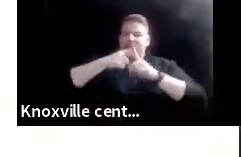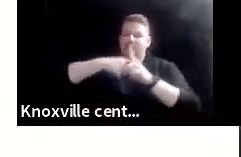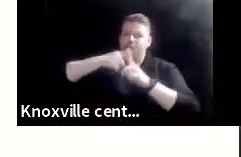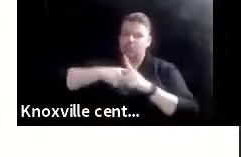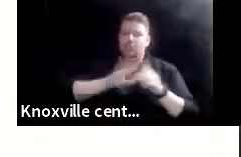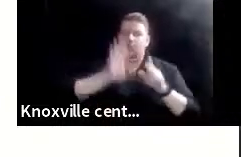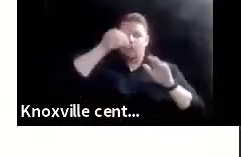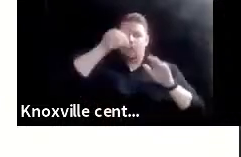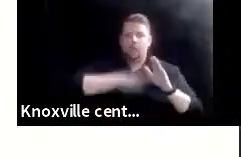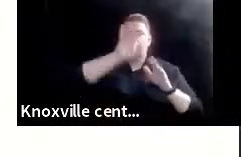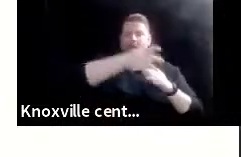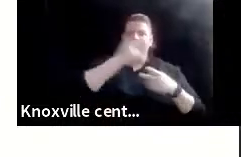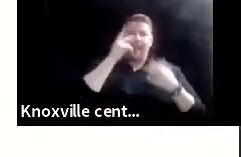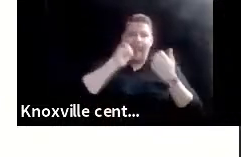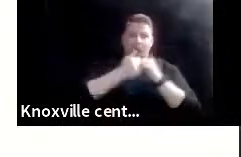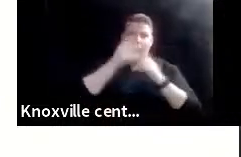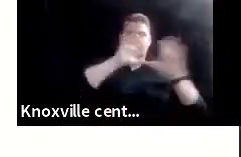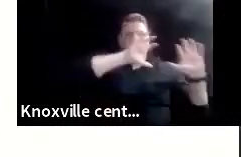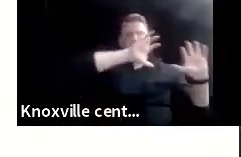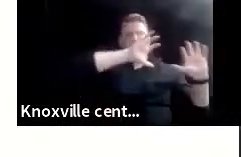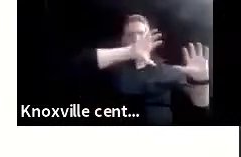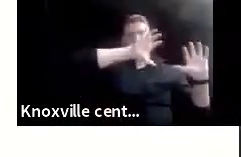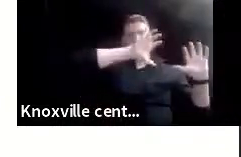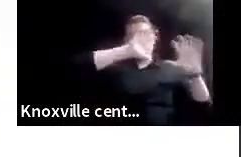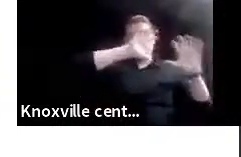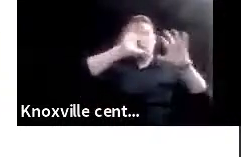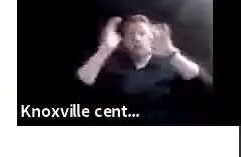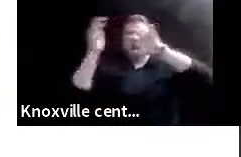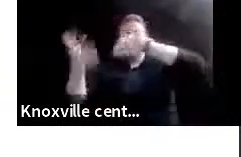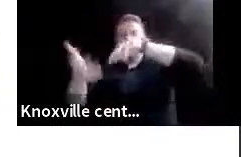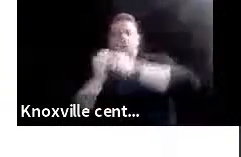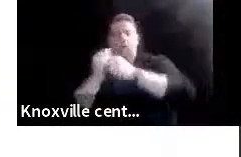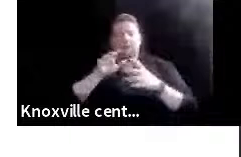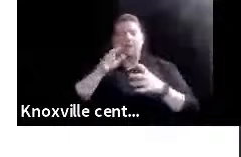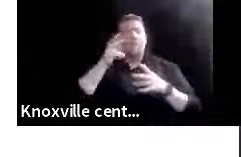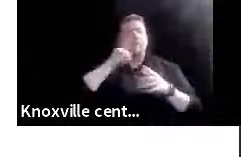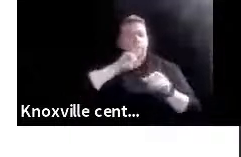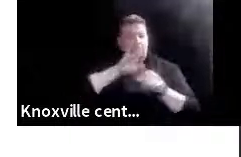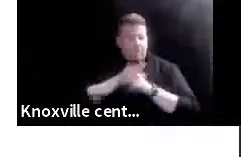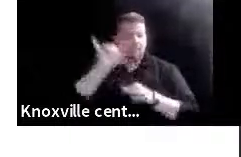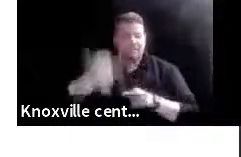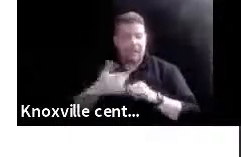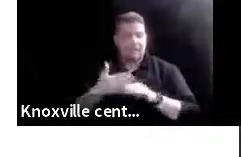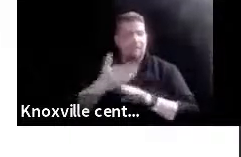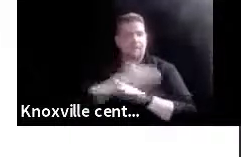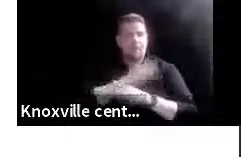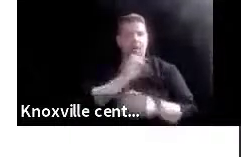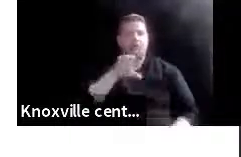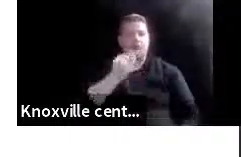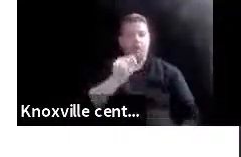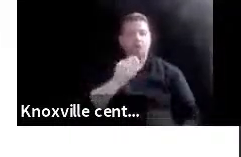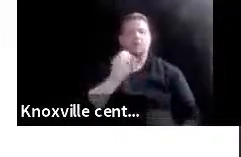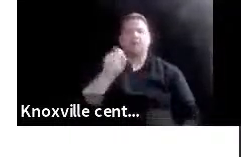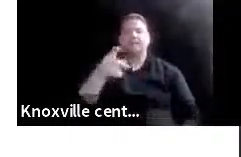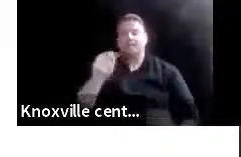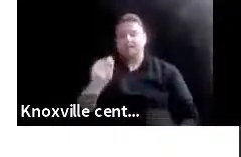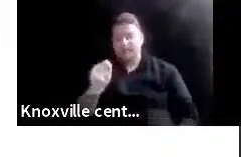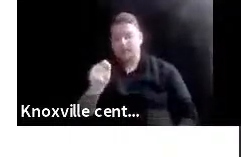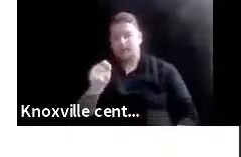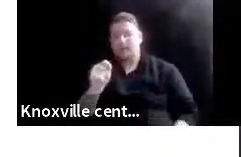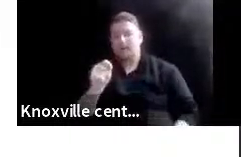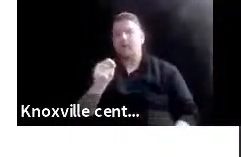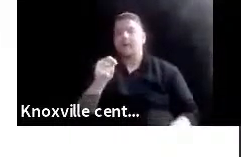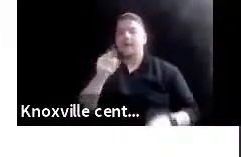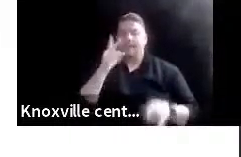the way we saw it migrating across the globe. We had some confirmation of that earlier, October, September.